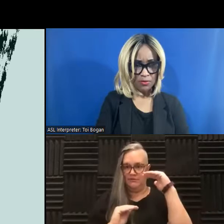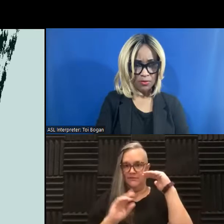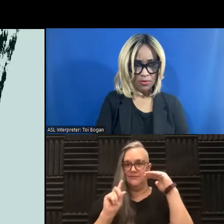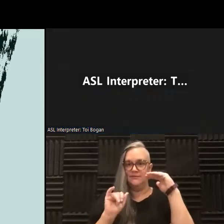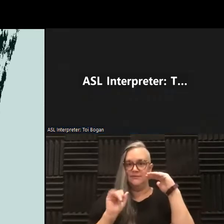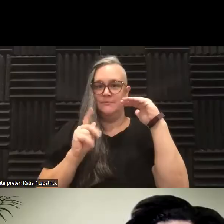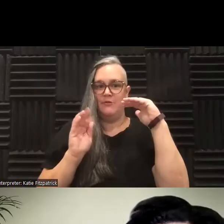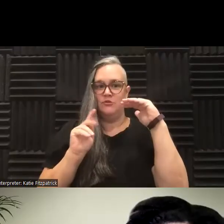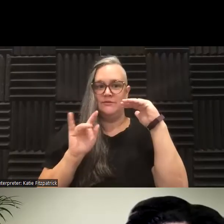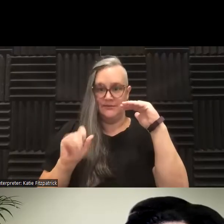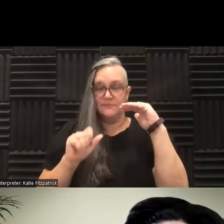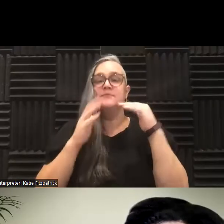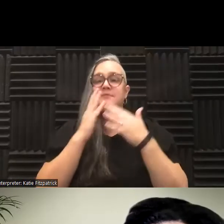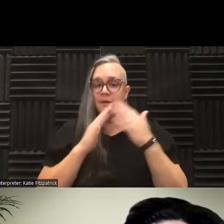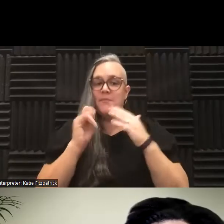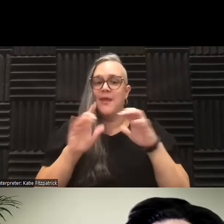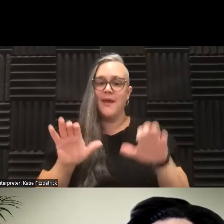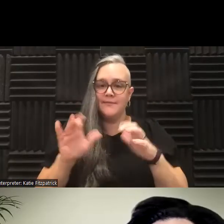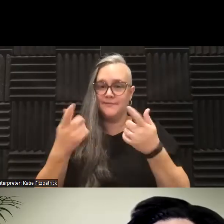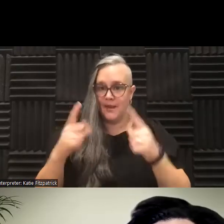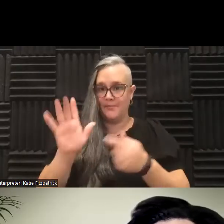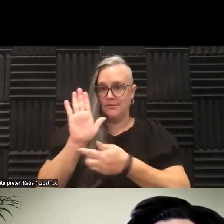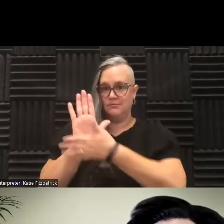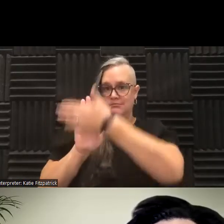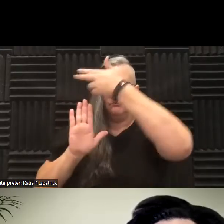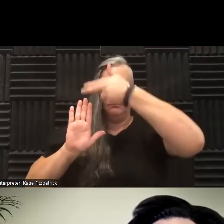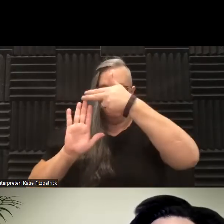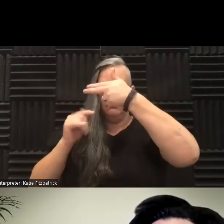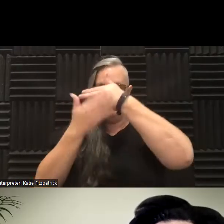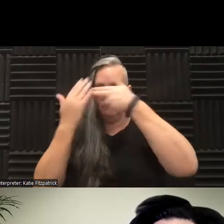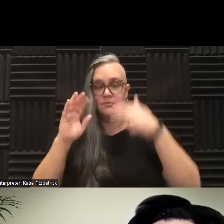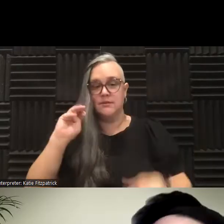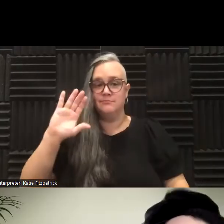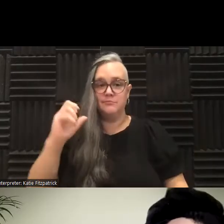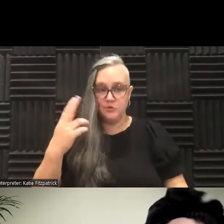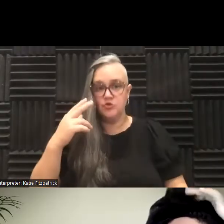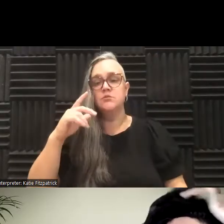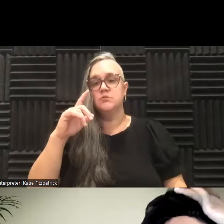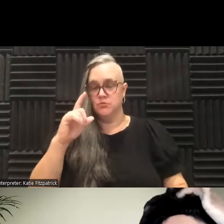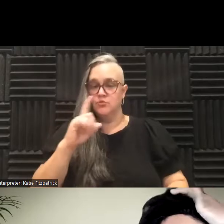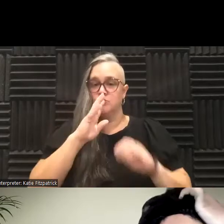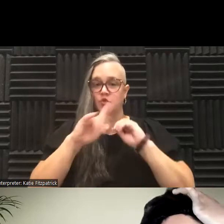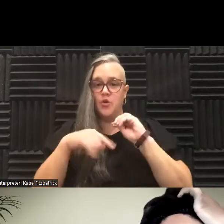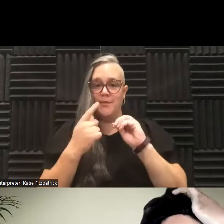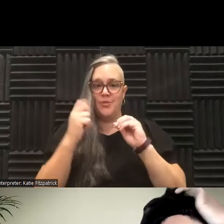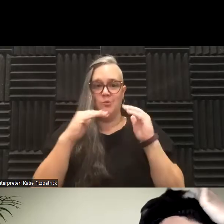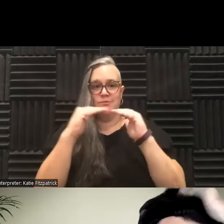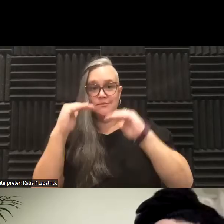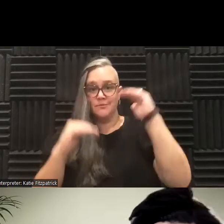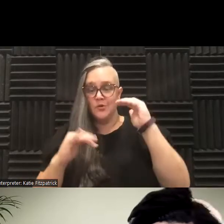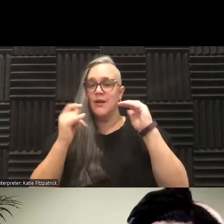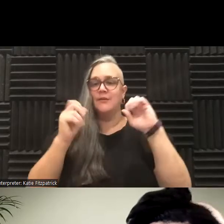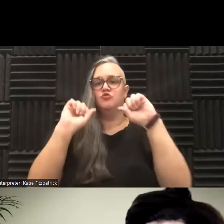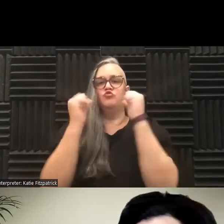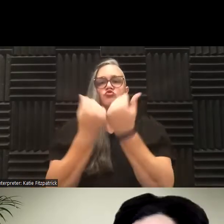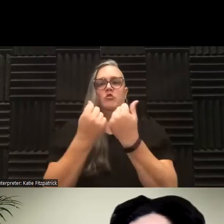are happening across the state of Michigan to kind of touch on the disparities and structural pieces that we're